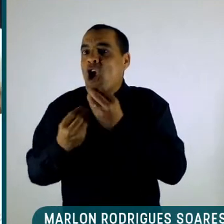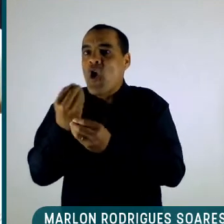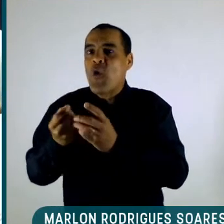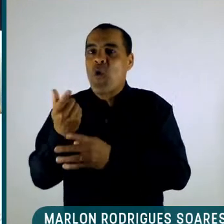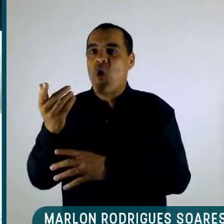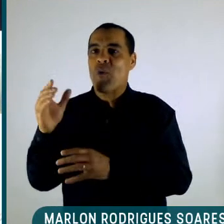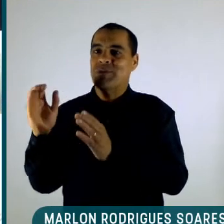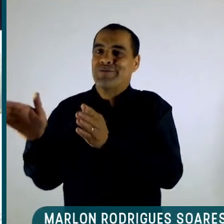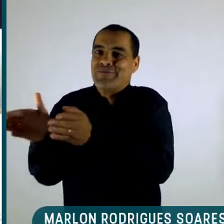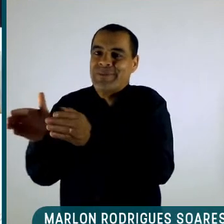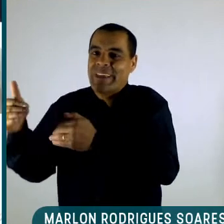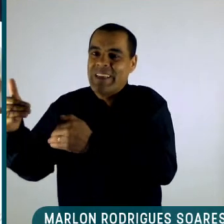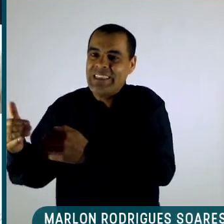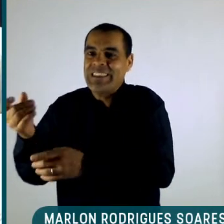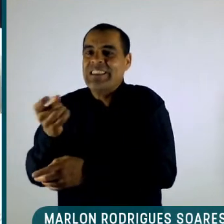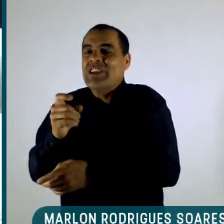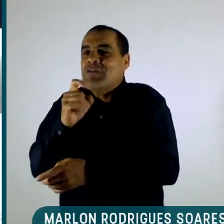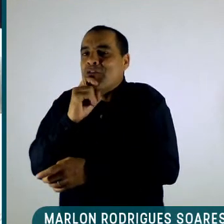For example,